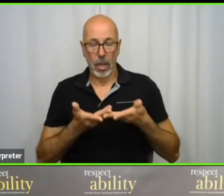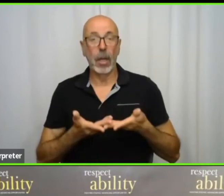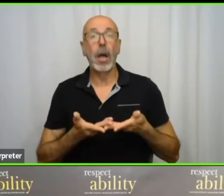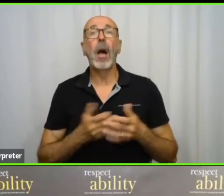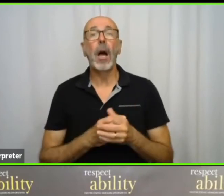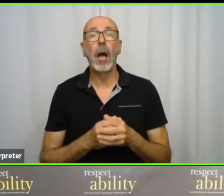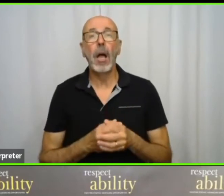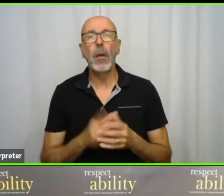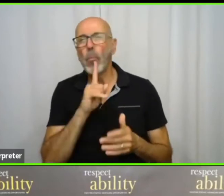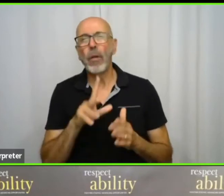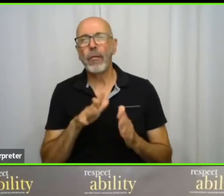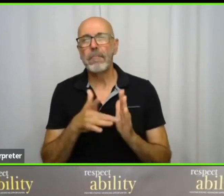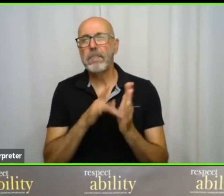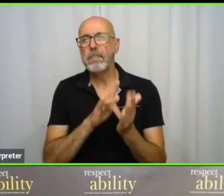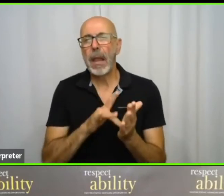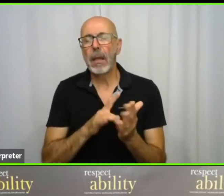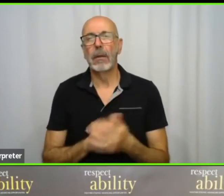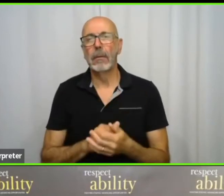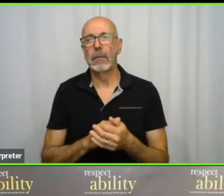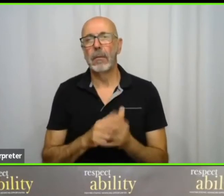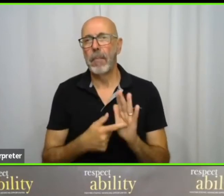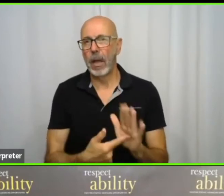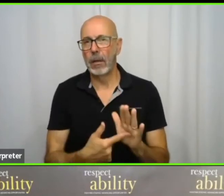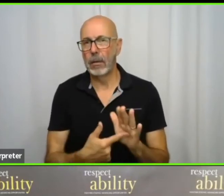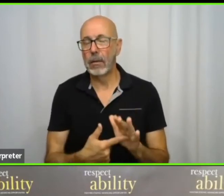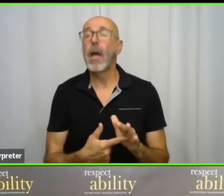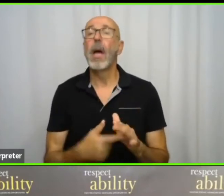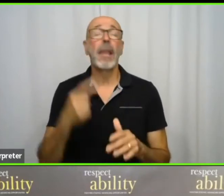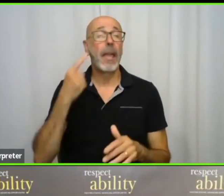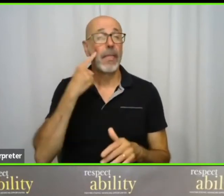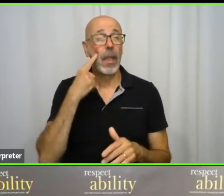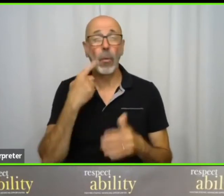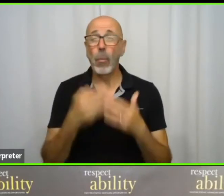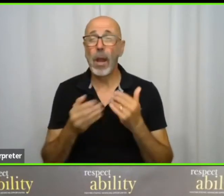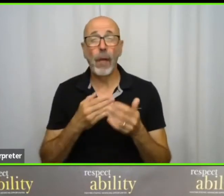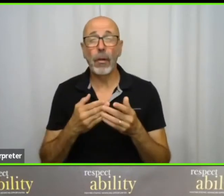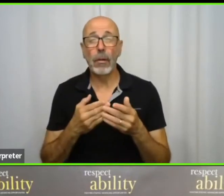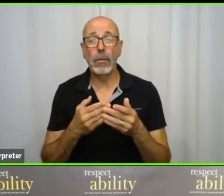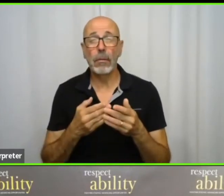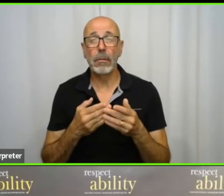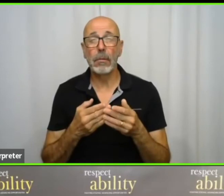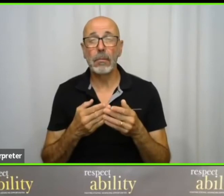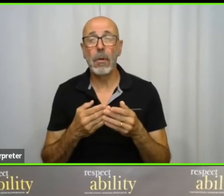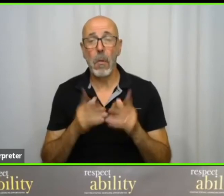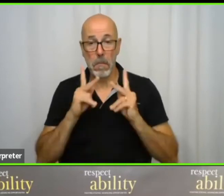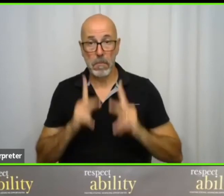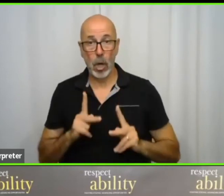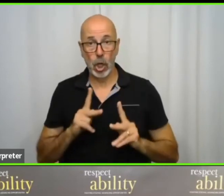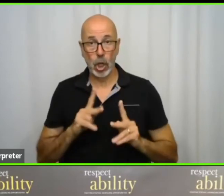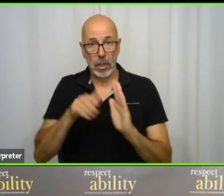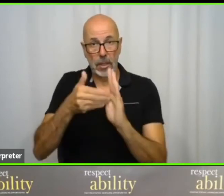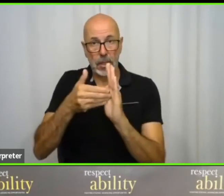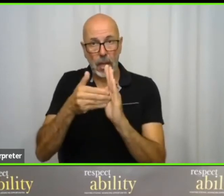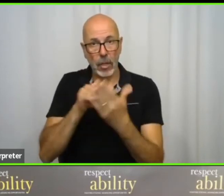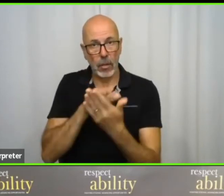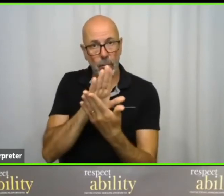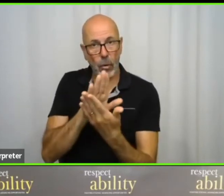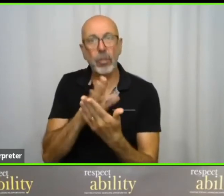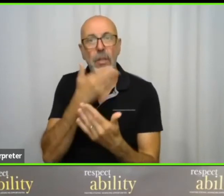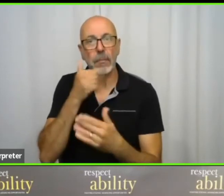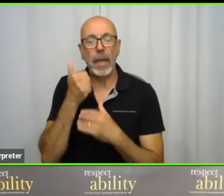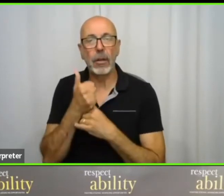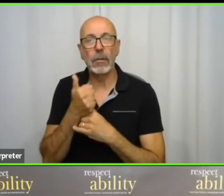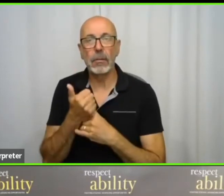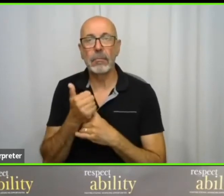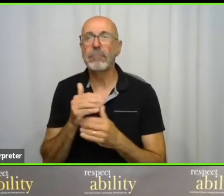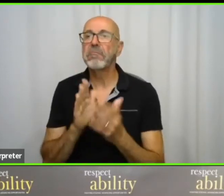important. And wherever possible, we have, more person-centered planning is really important. Shout out to Beth Forbes, who's already